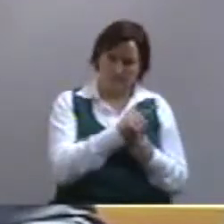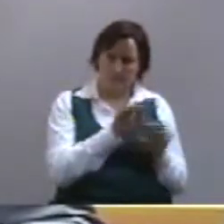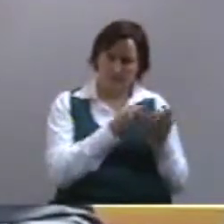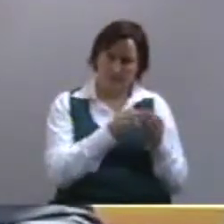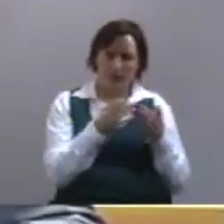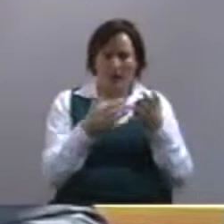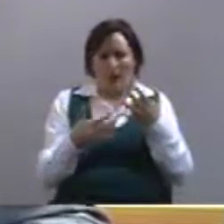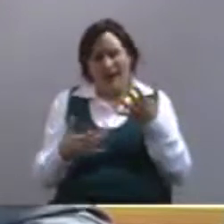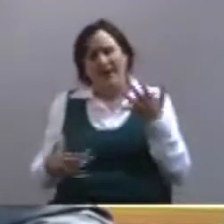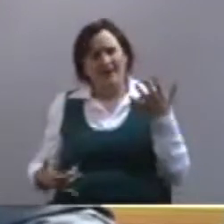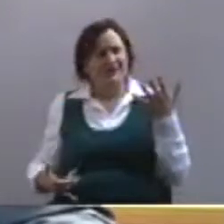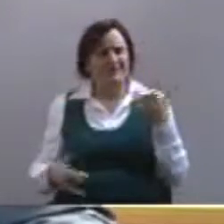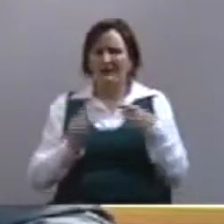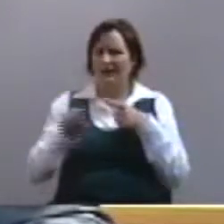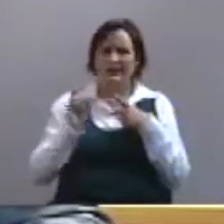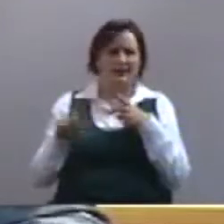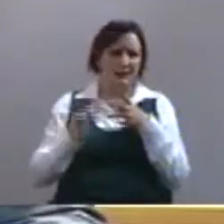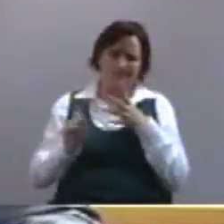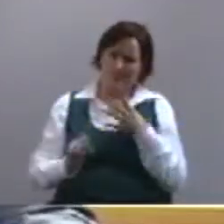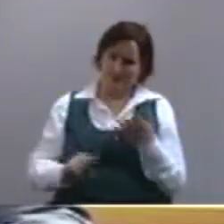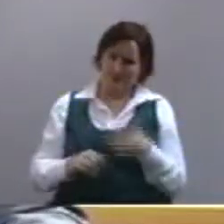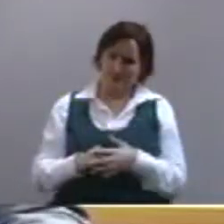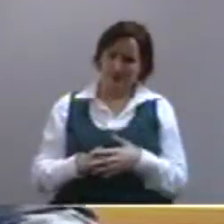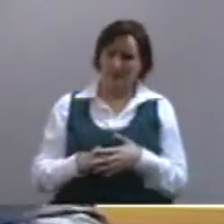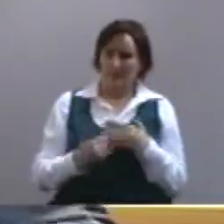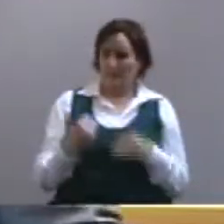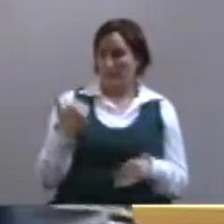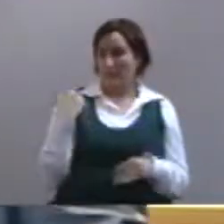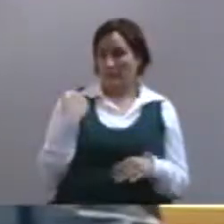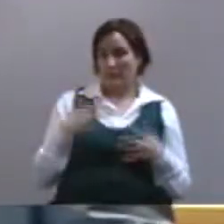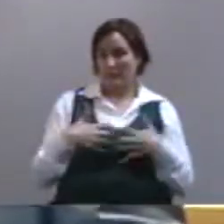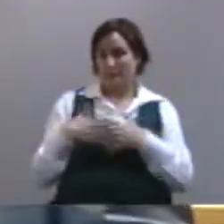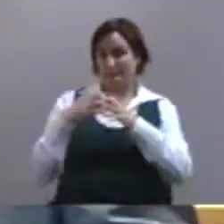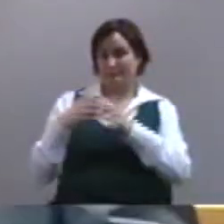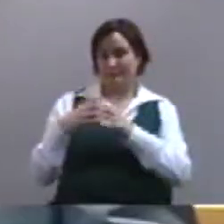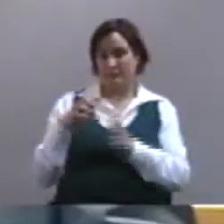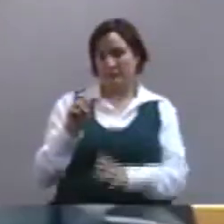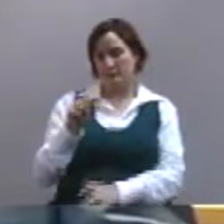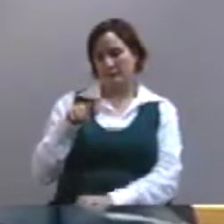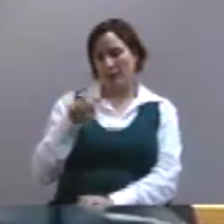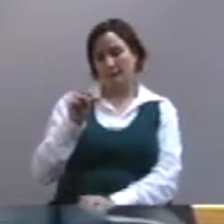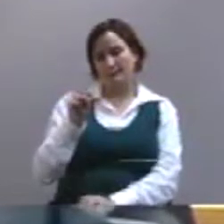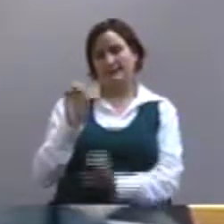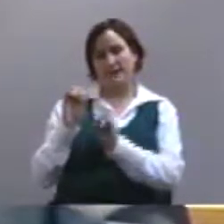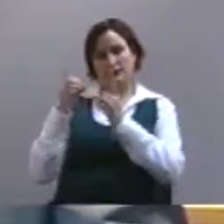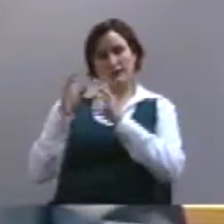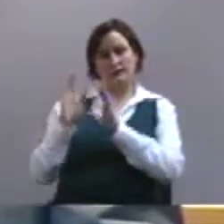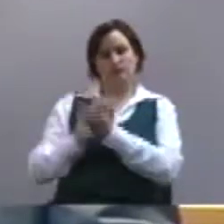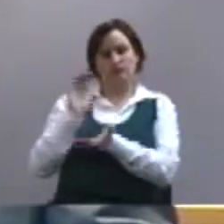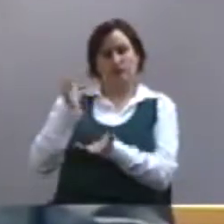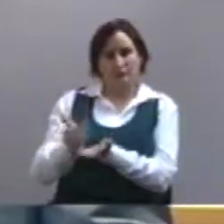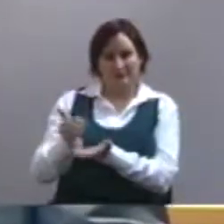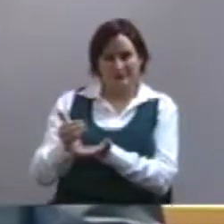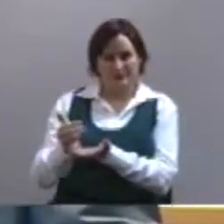is long. The recently launched SAPS Education Trust towards the studies